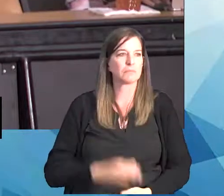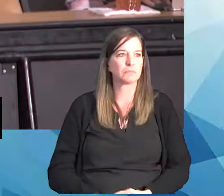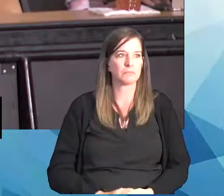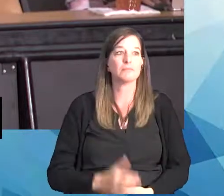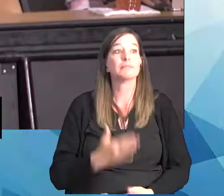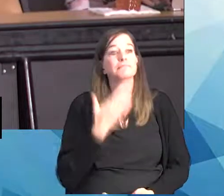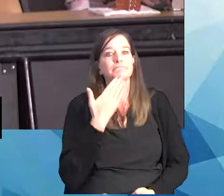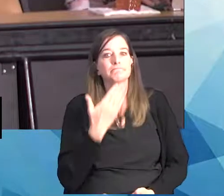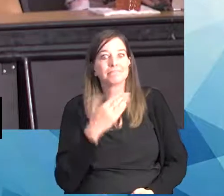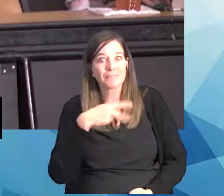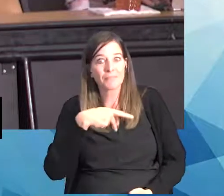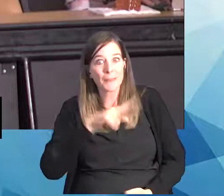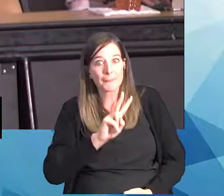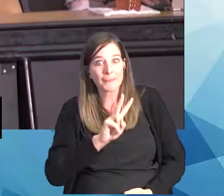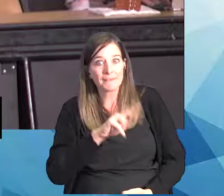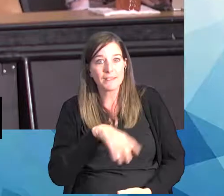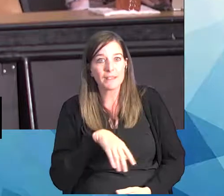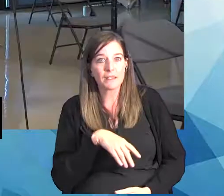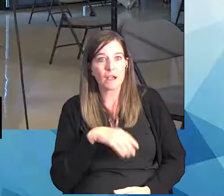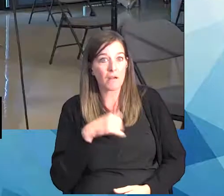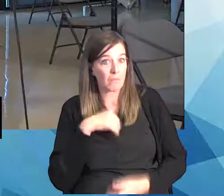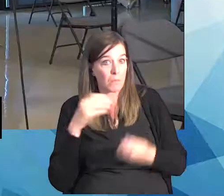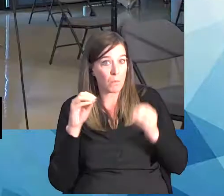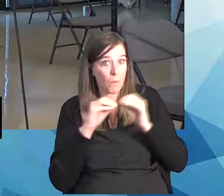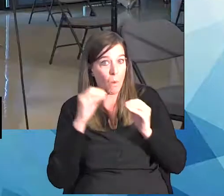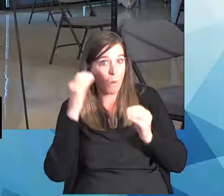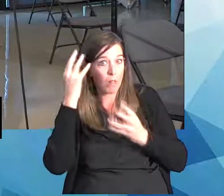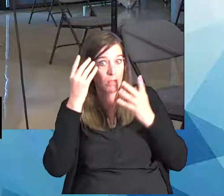Other thoughts on the attendance policy?